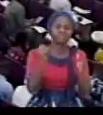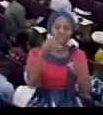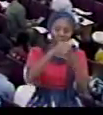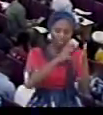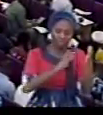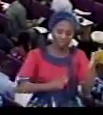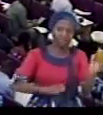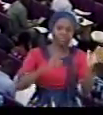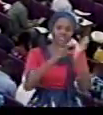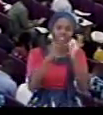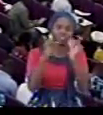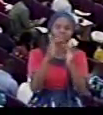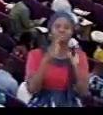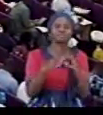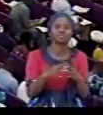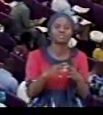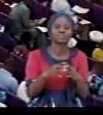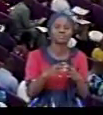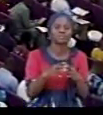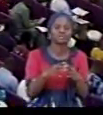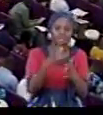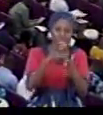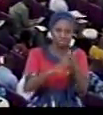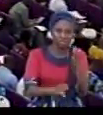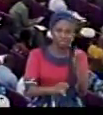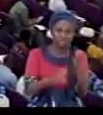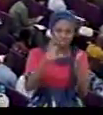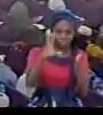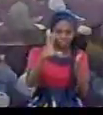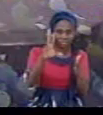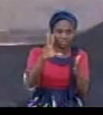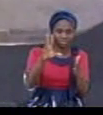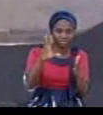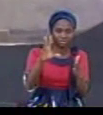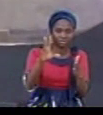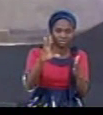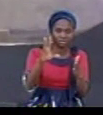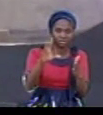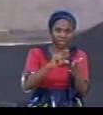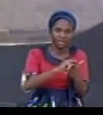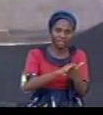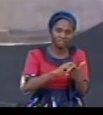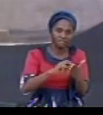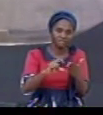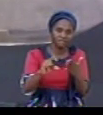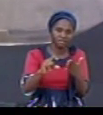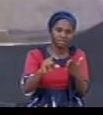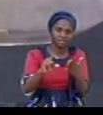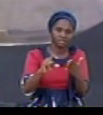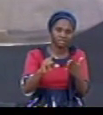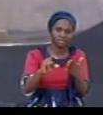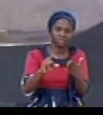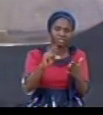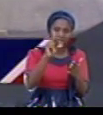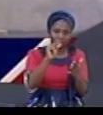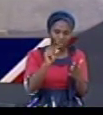Christ Jesus. Look at chapter 3. Chapter 3. I'm reading from verse